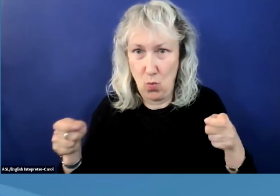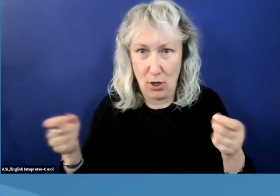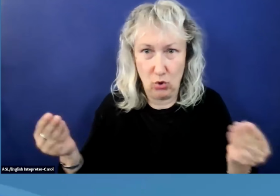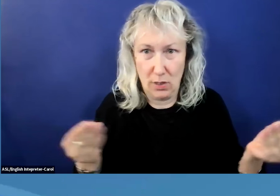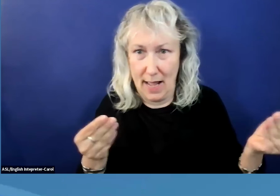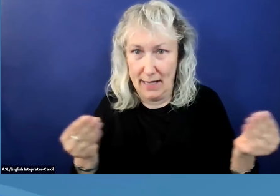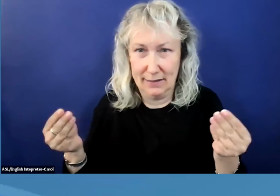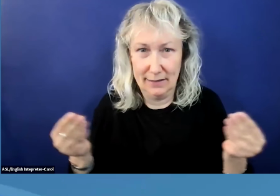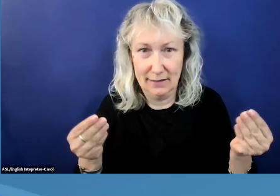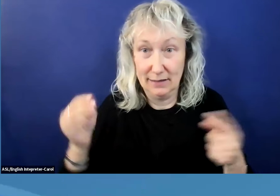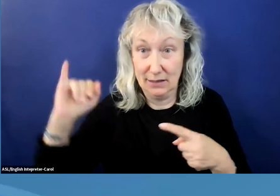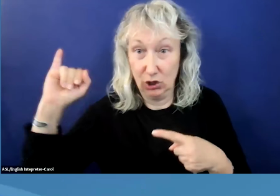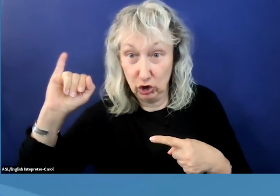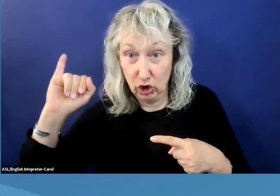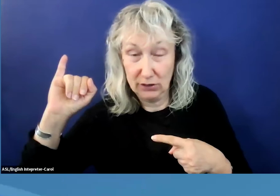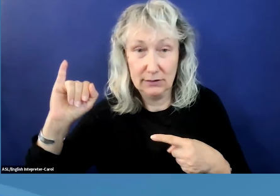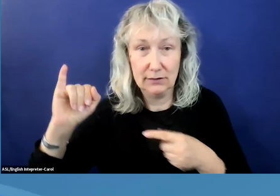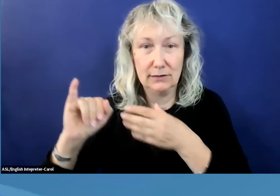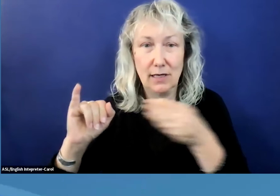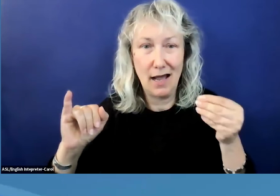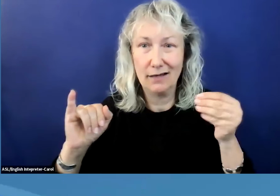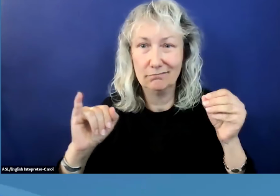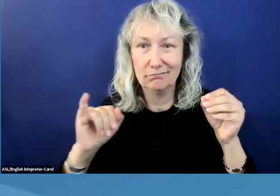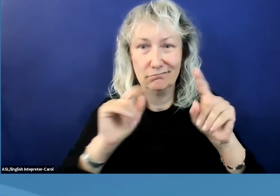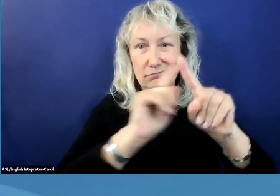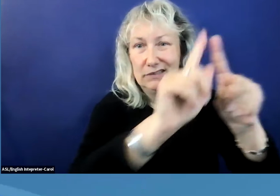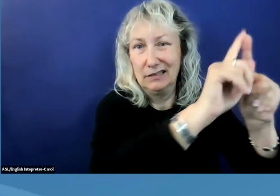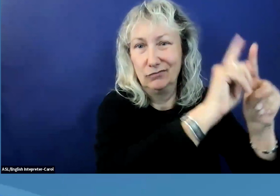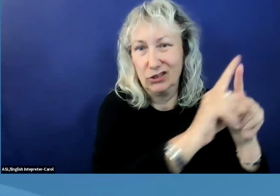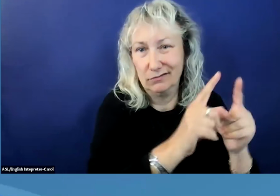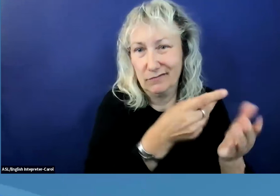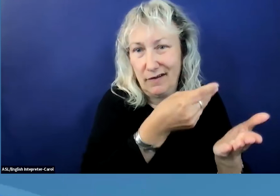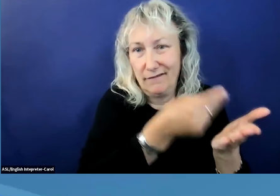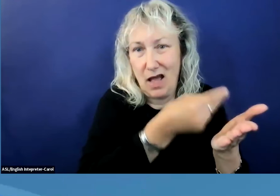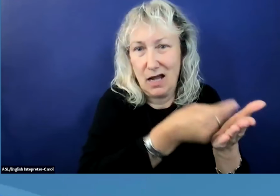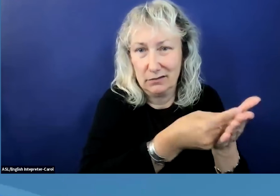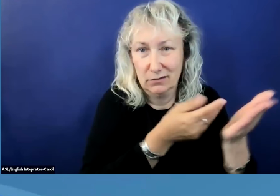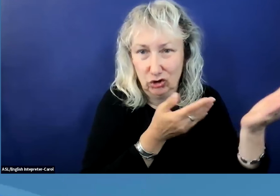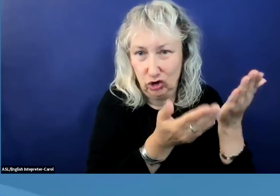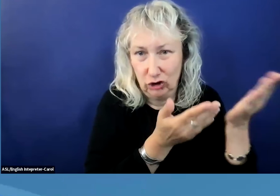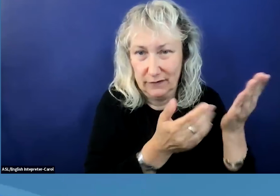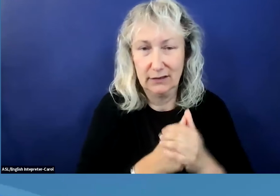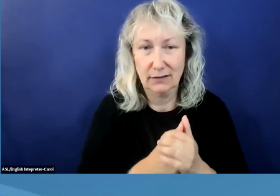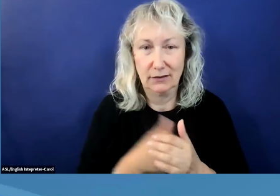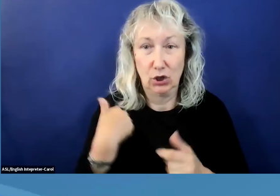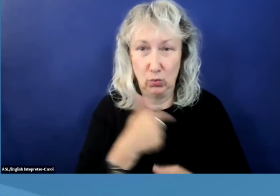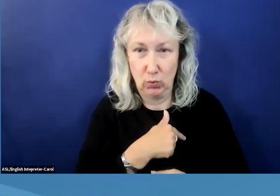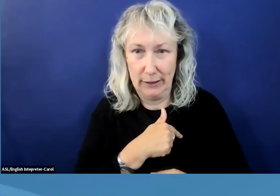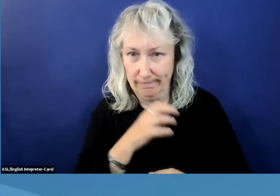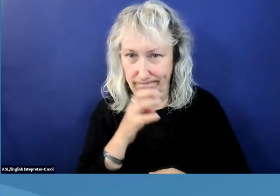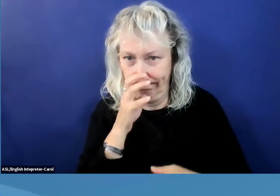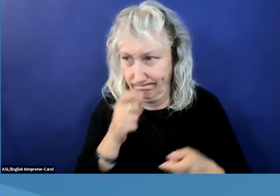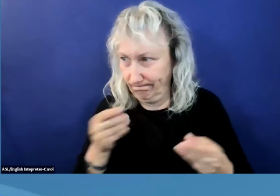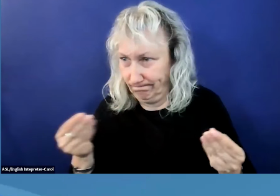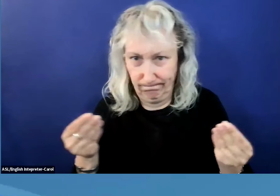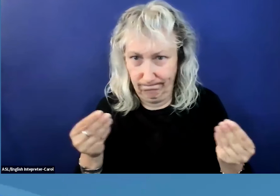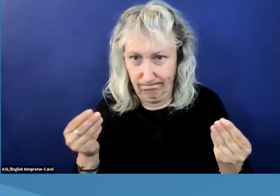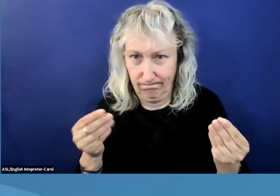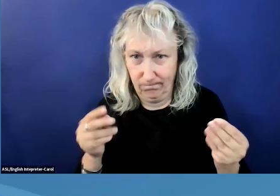insurance industry and many financial services. We regulate companies that offer